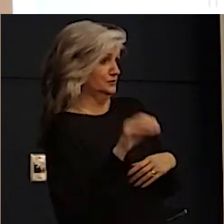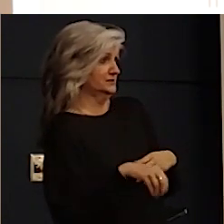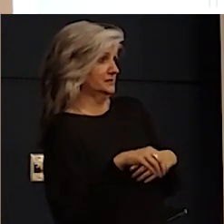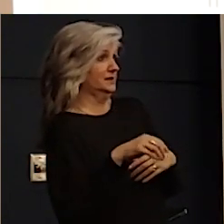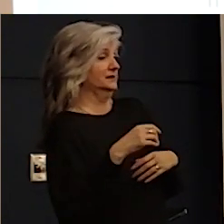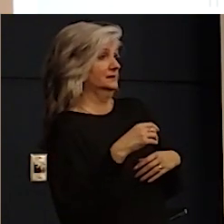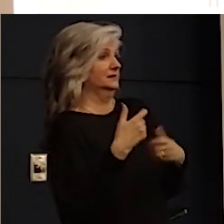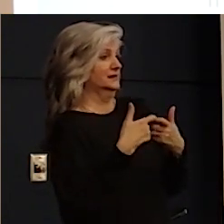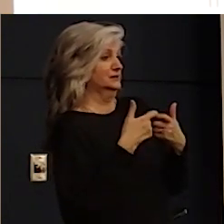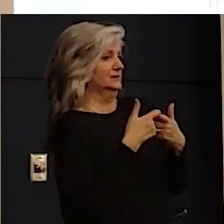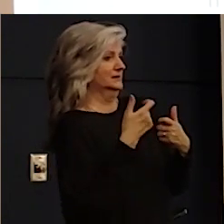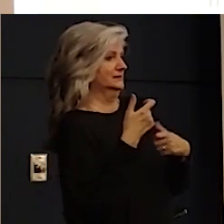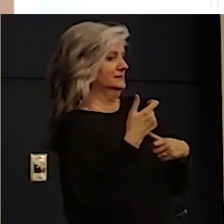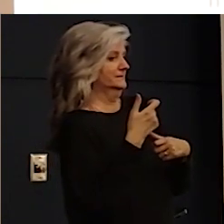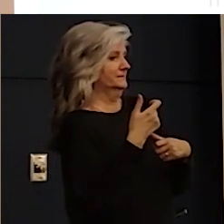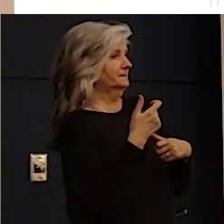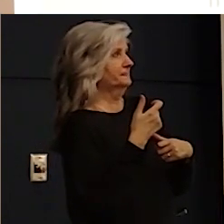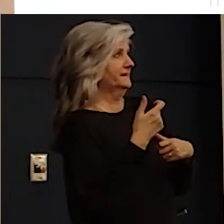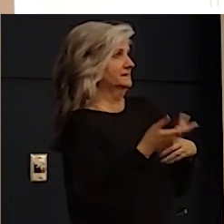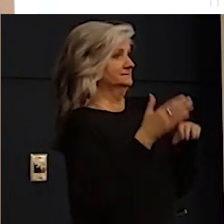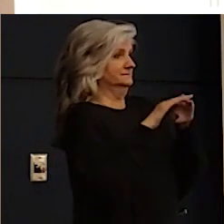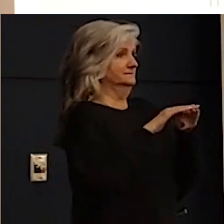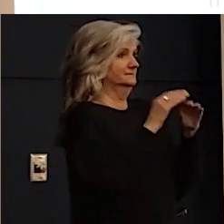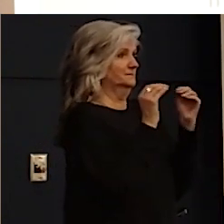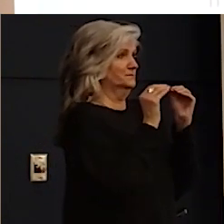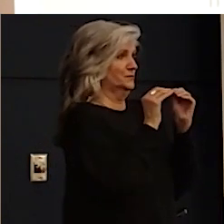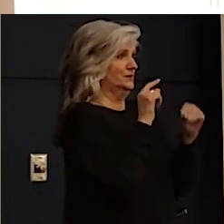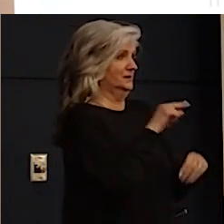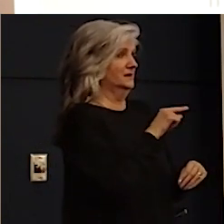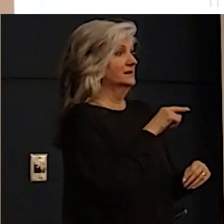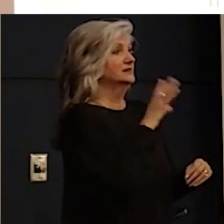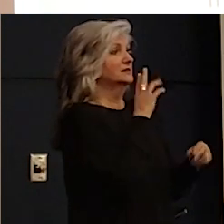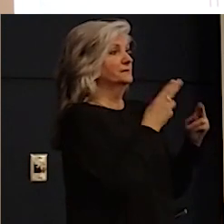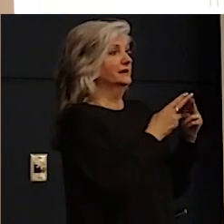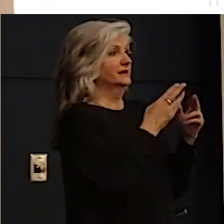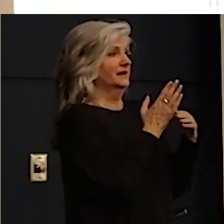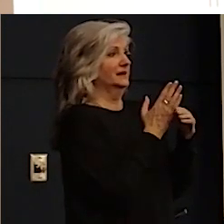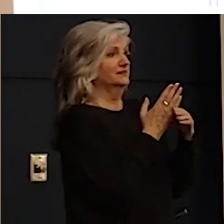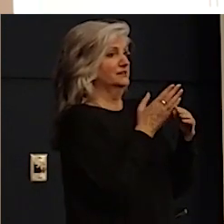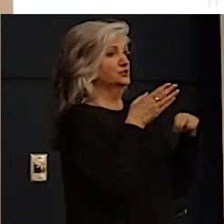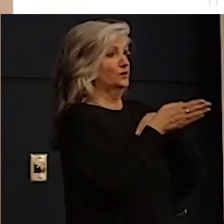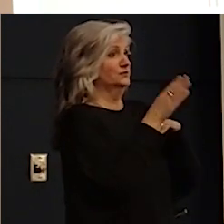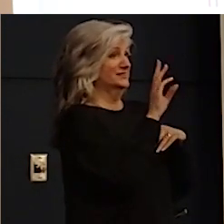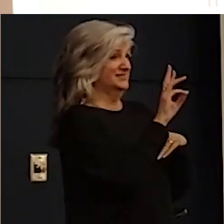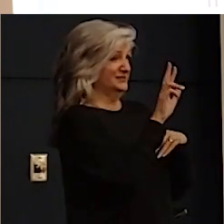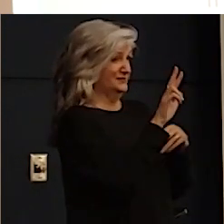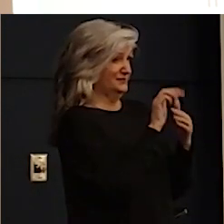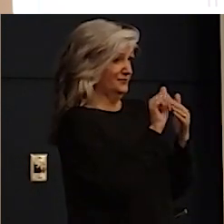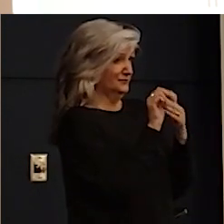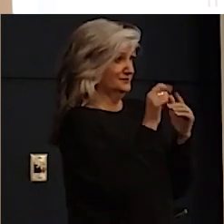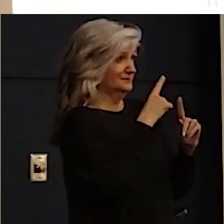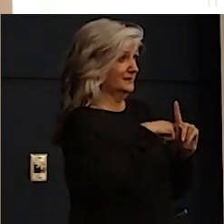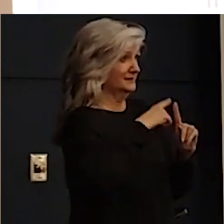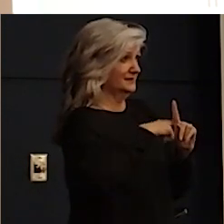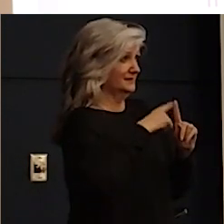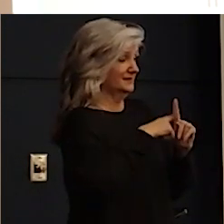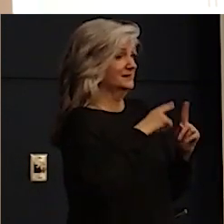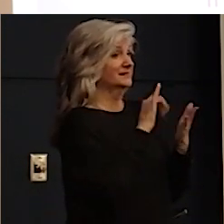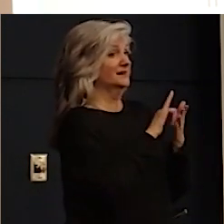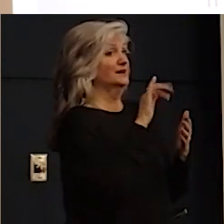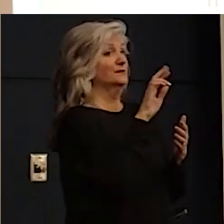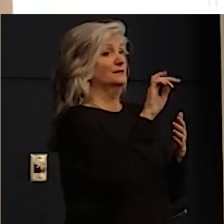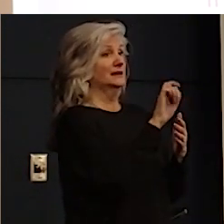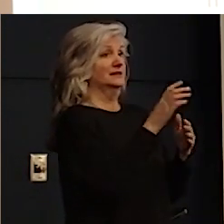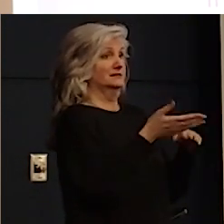this electric heating rate. Your bill is going up even more. We're talking about an average of over $63 a month that this rate